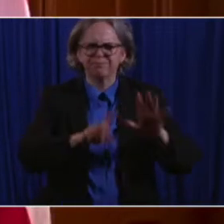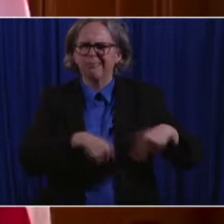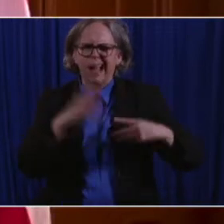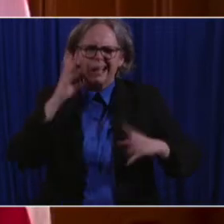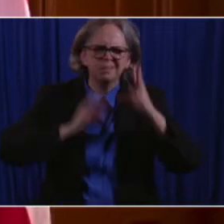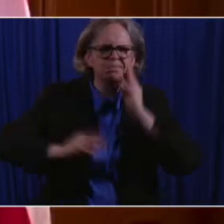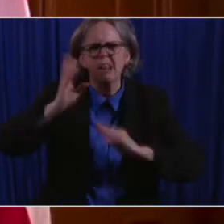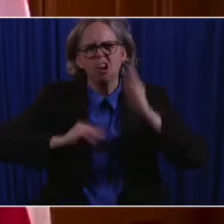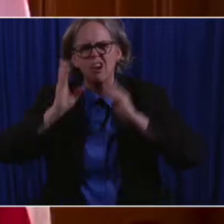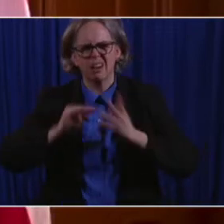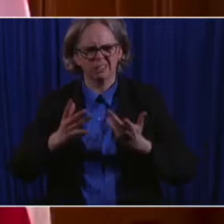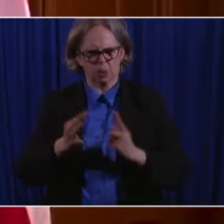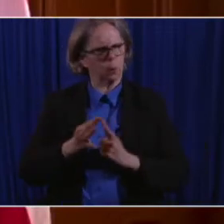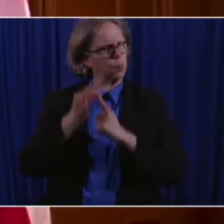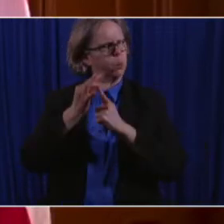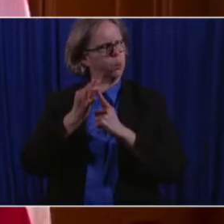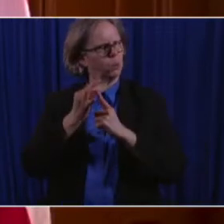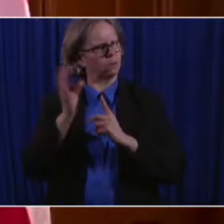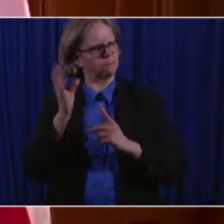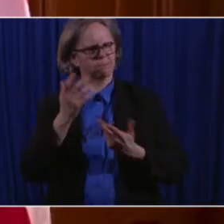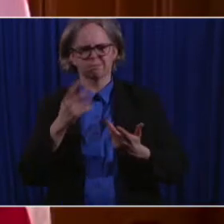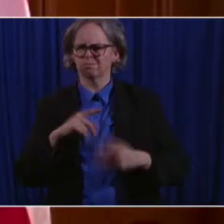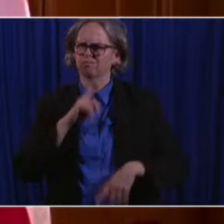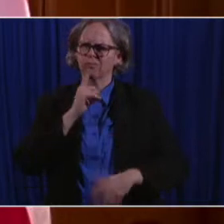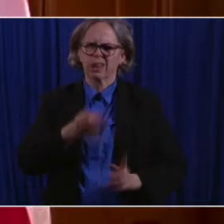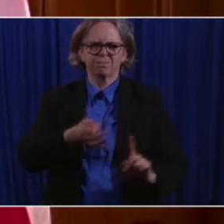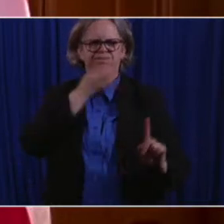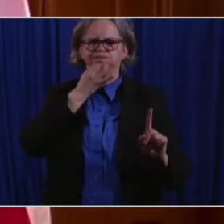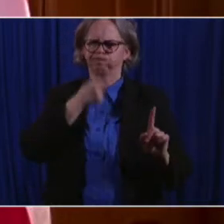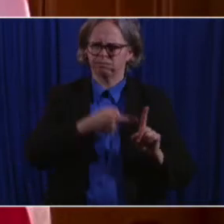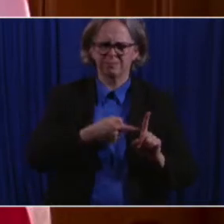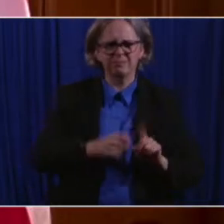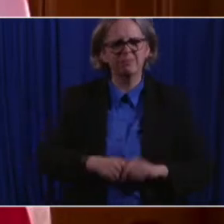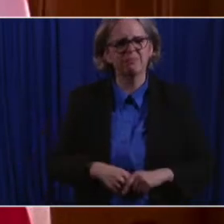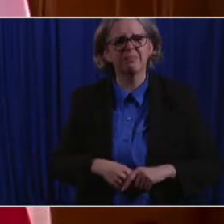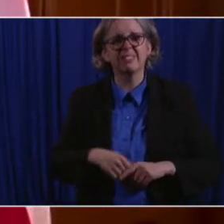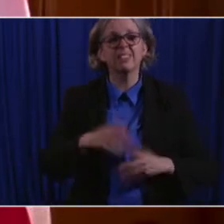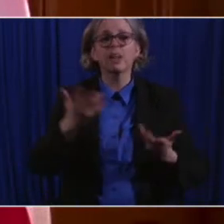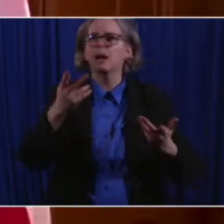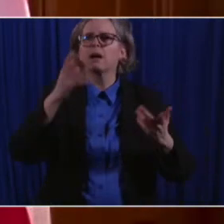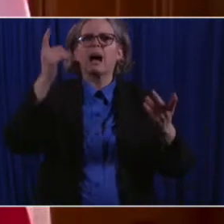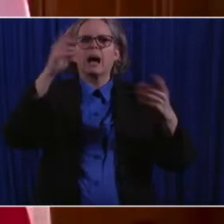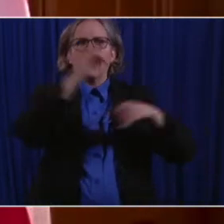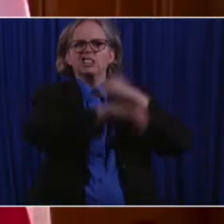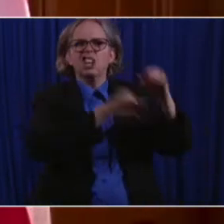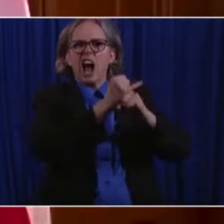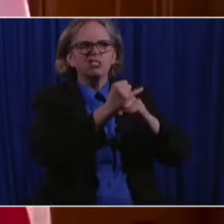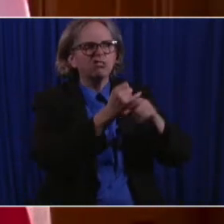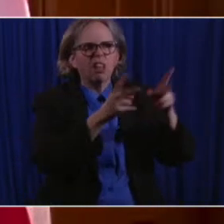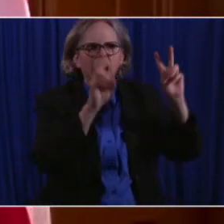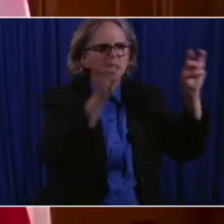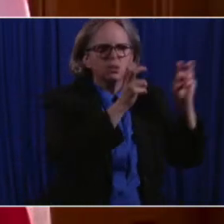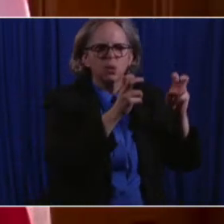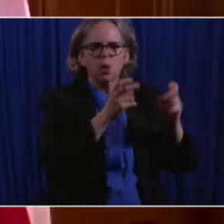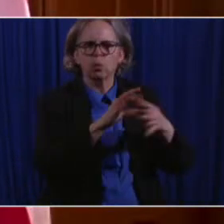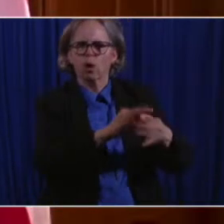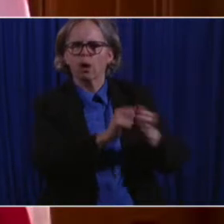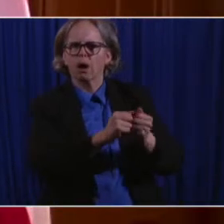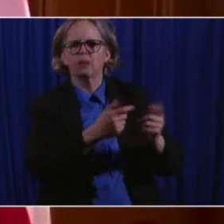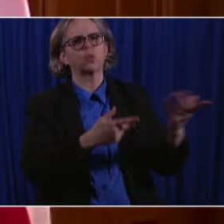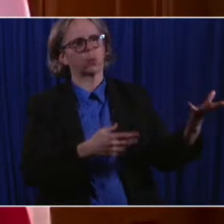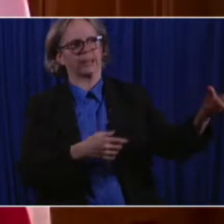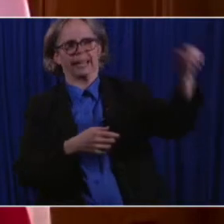in dealing with matters with international components and connections. So we're very happy to have him on board and to